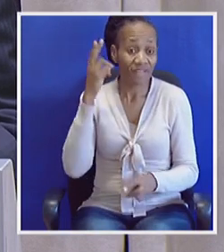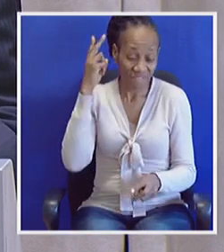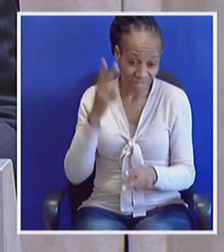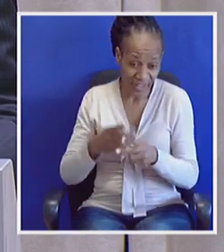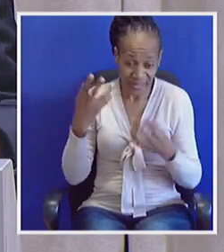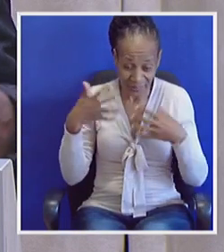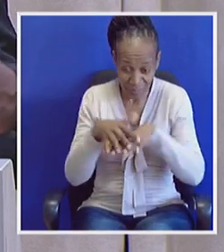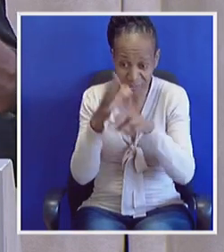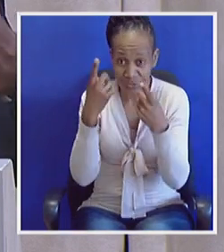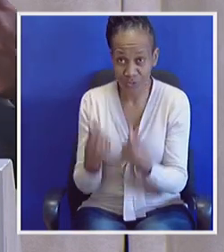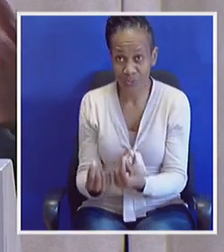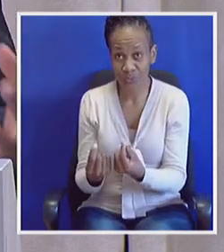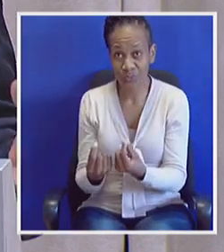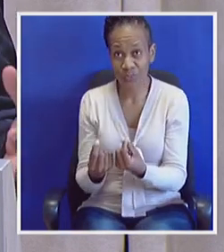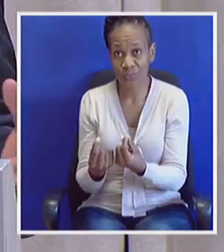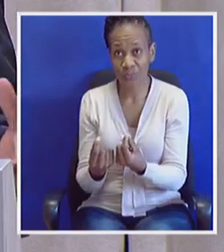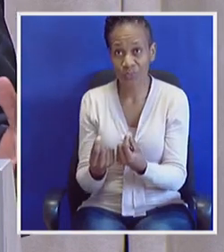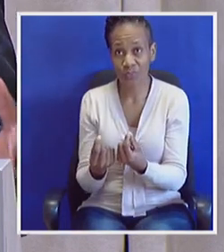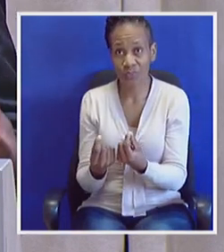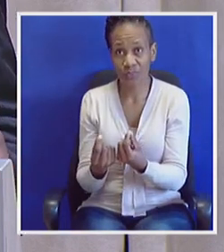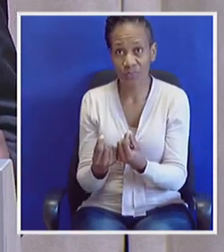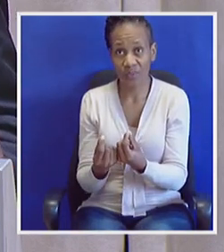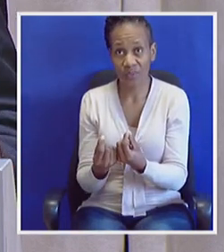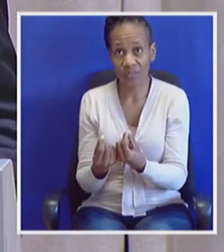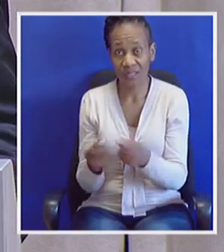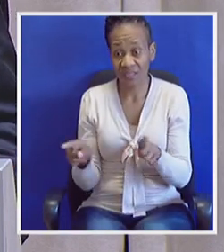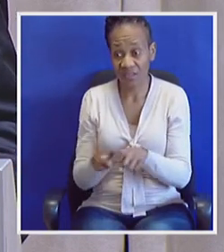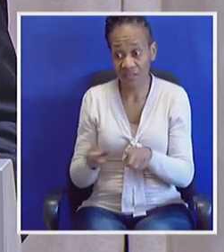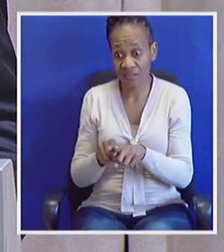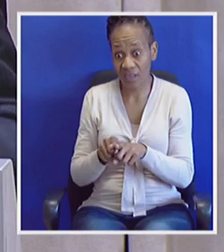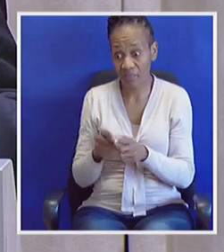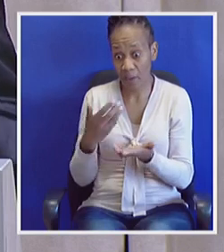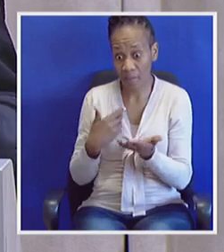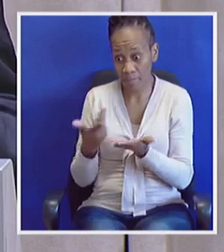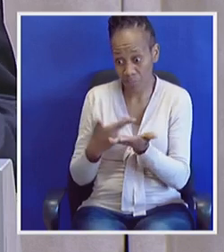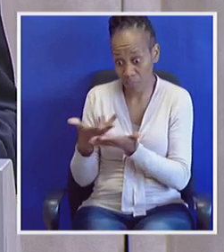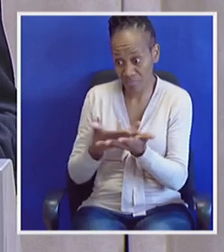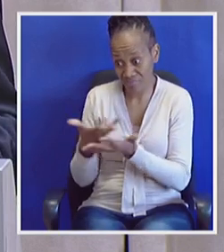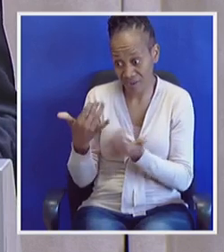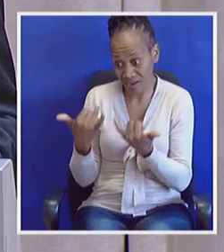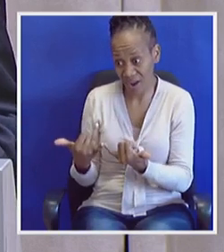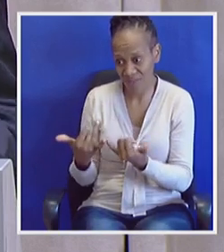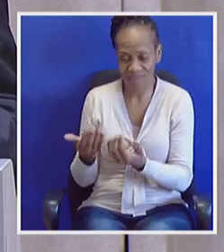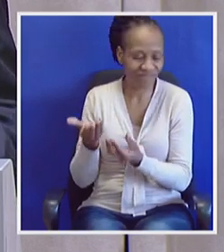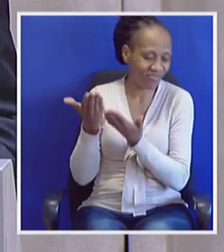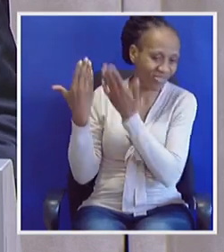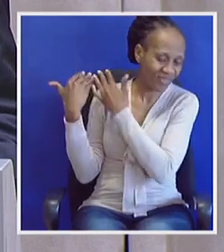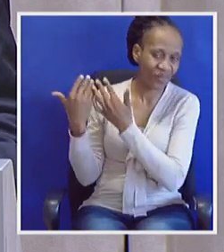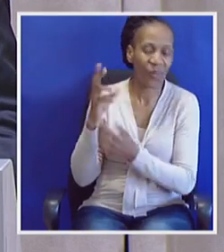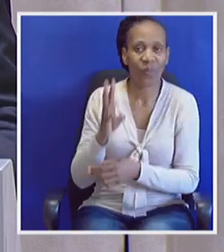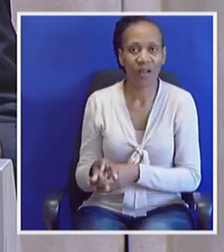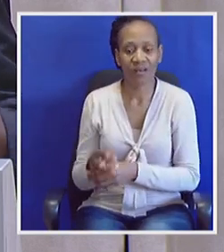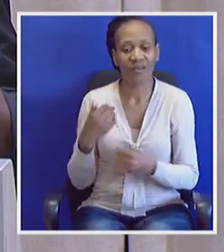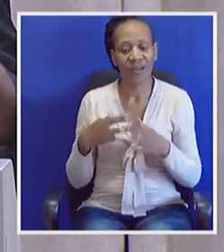implemented, the type of talk that we are having here will be a thing of the past. And let us look forward to that